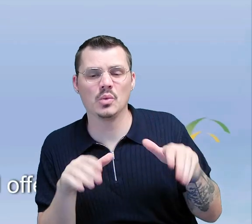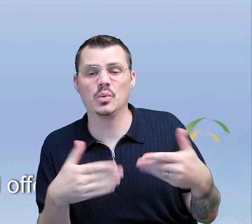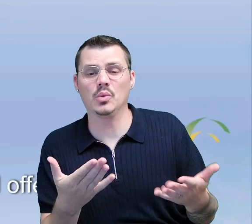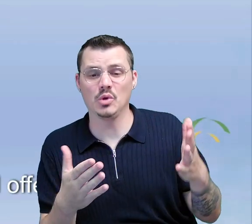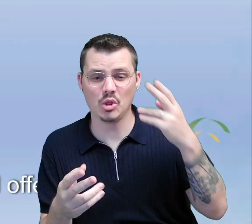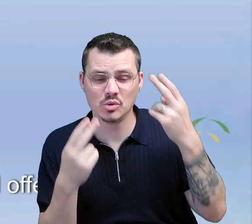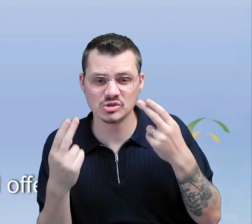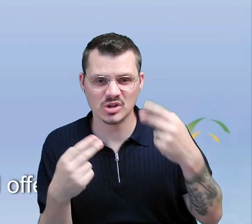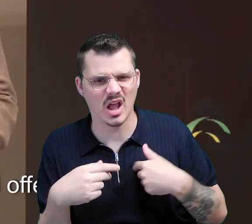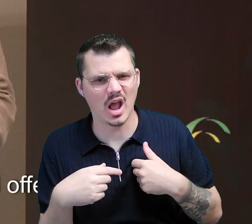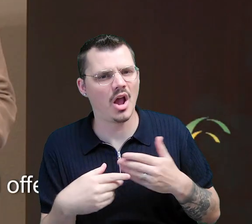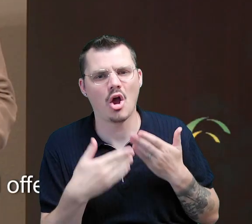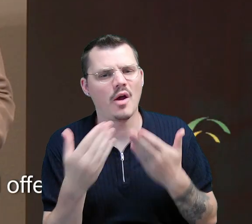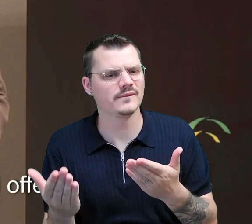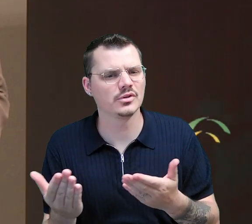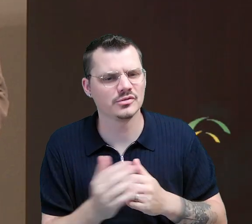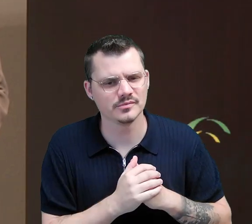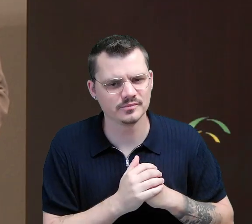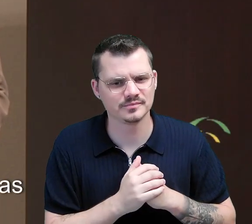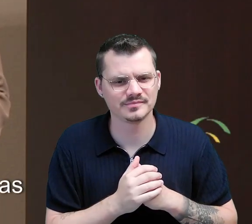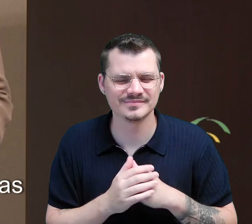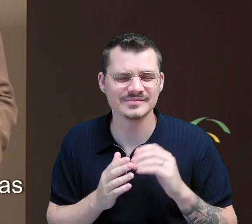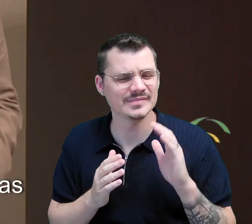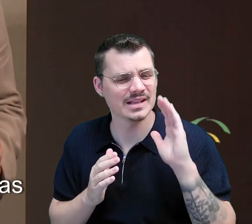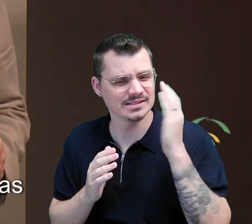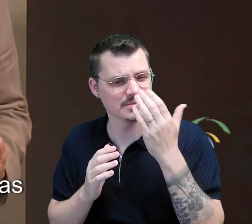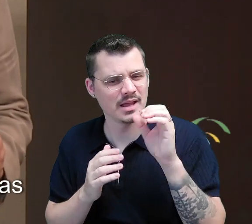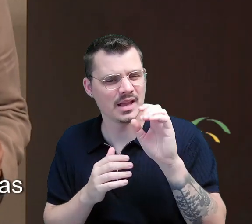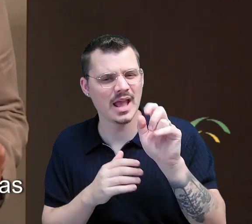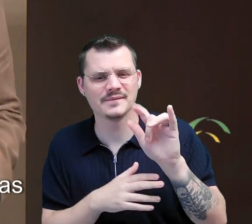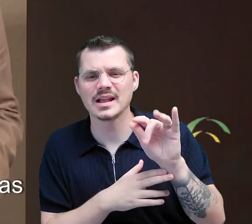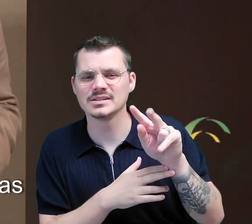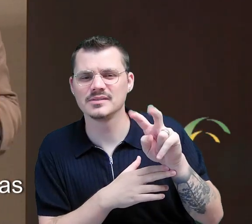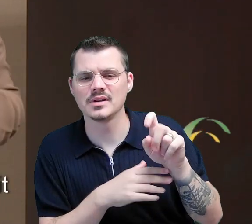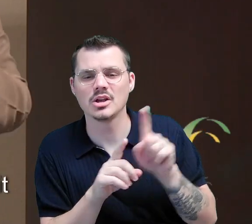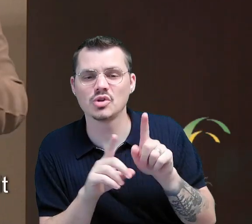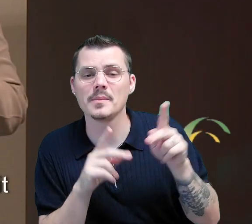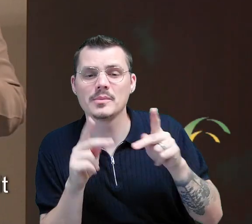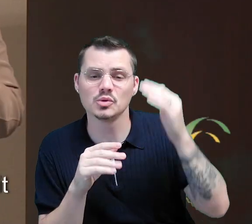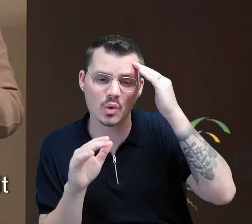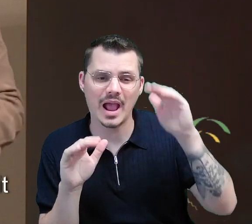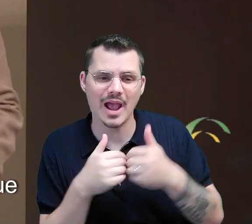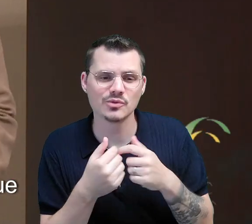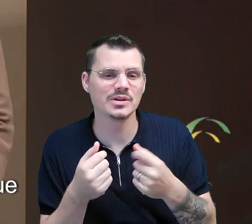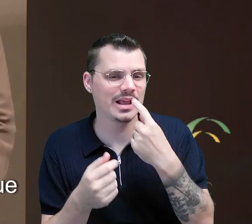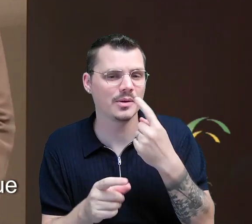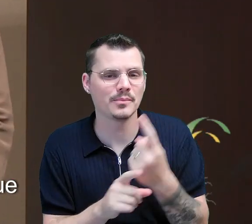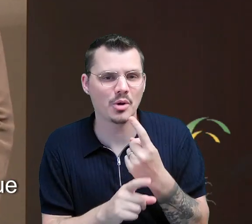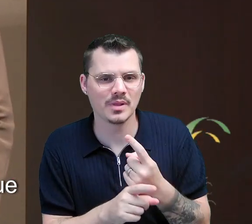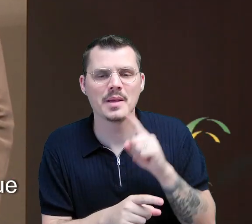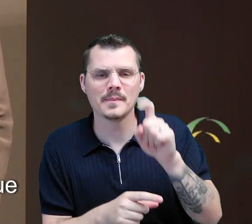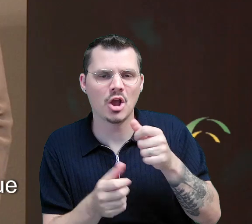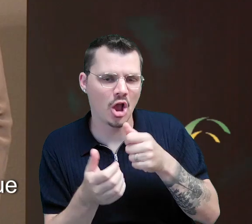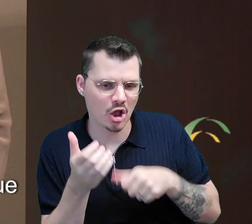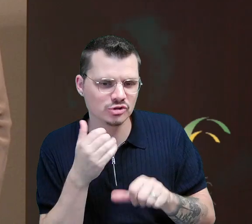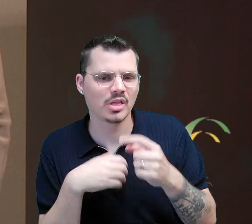alleviate hallucinations, this is what I offer. And it seems to be very effective as long as people know how to take it properly. It has